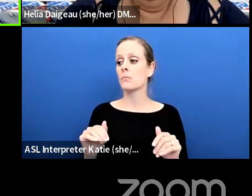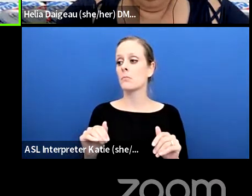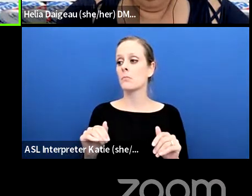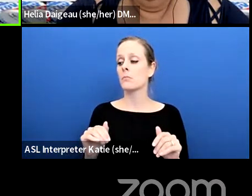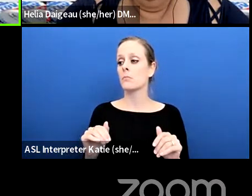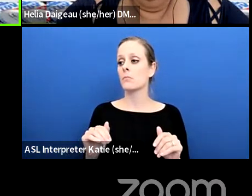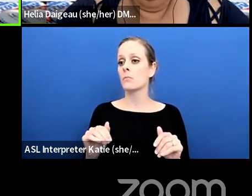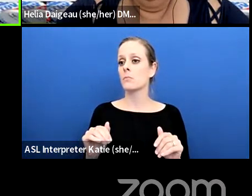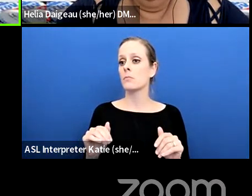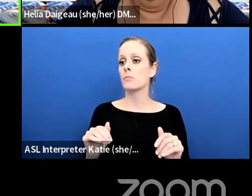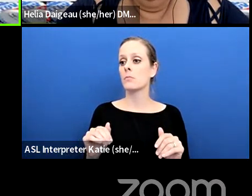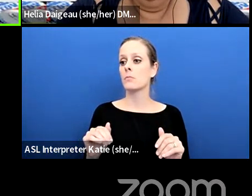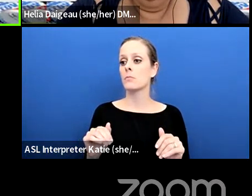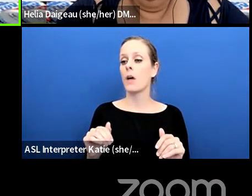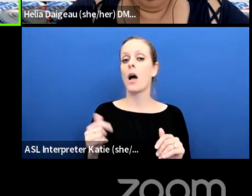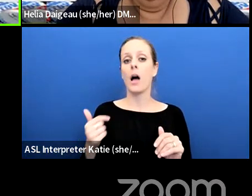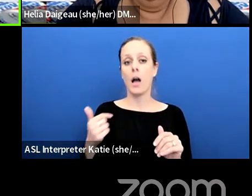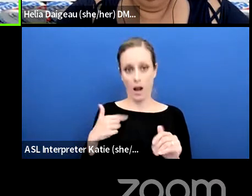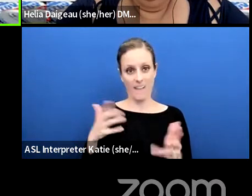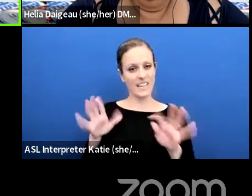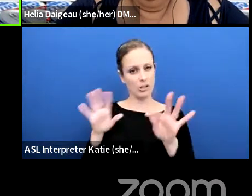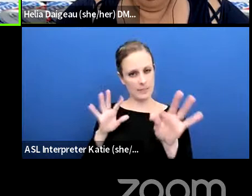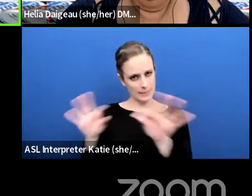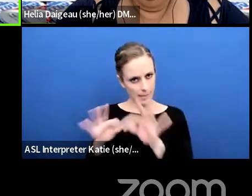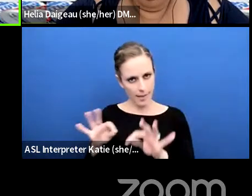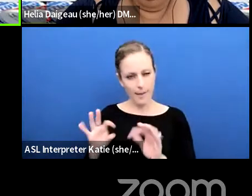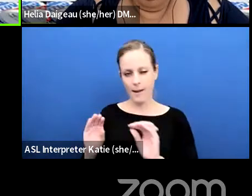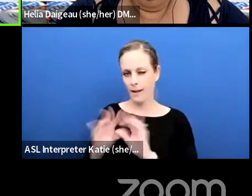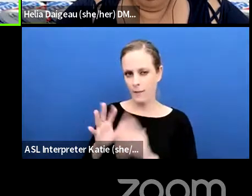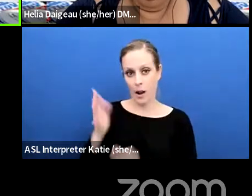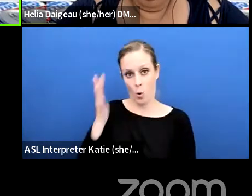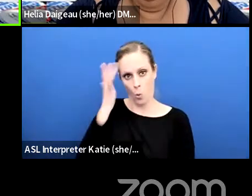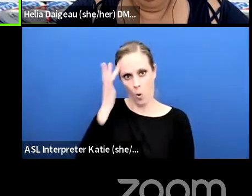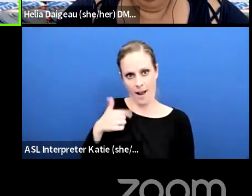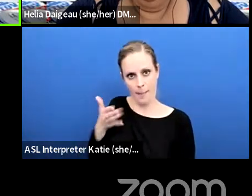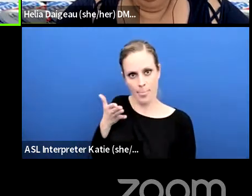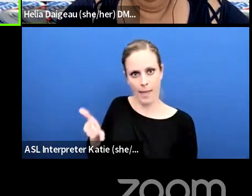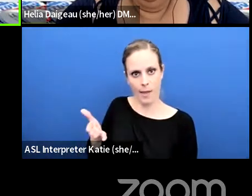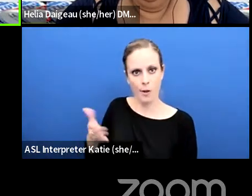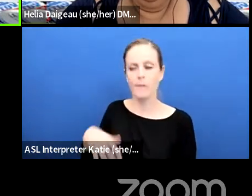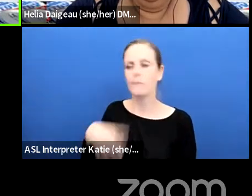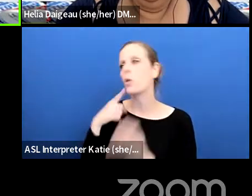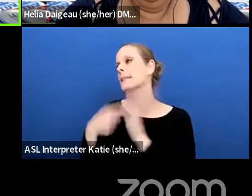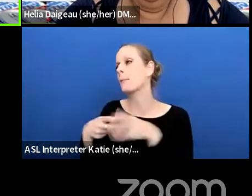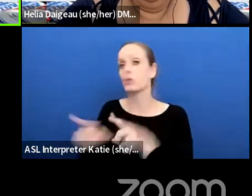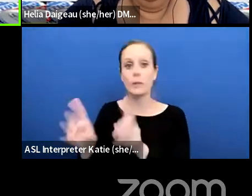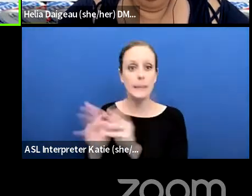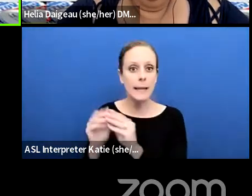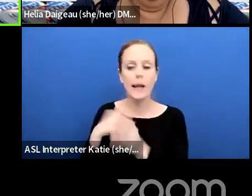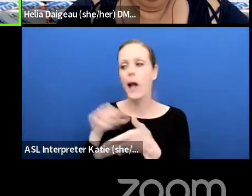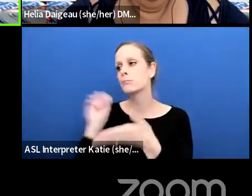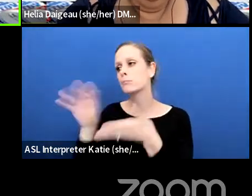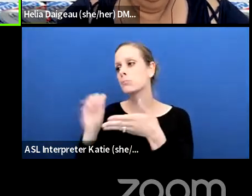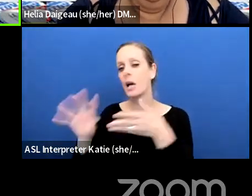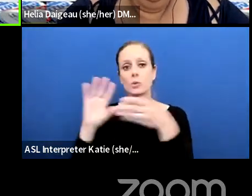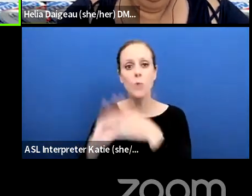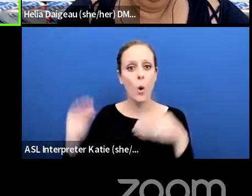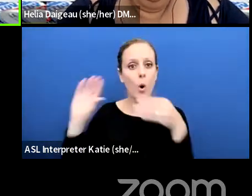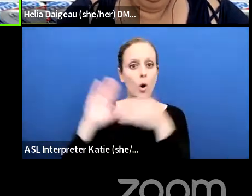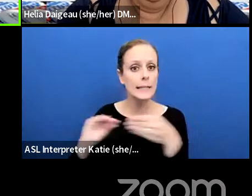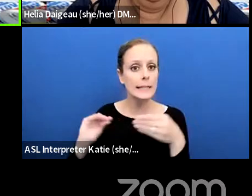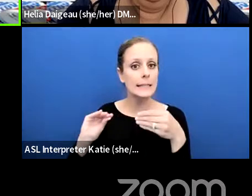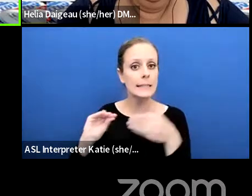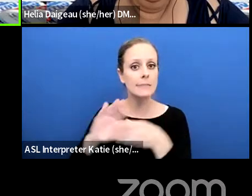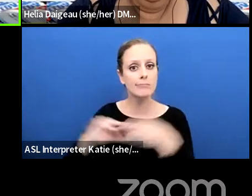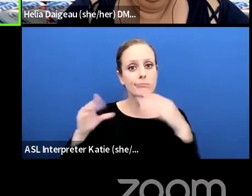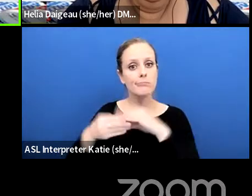clarified why I'm there, and let's say I've shared stories or data, facts,